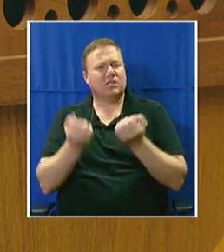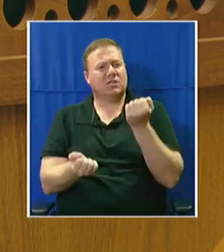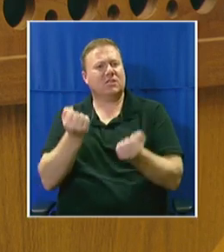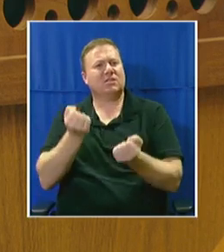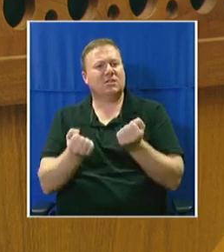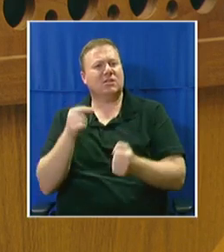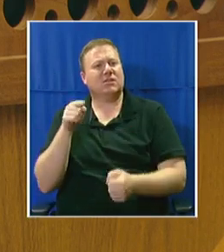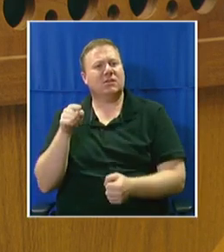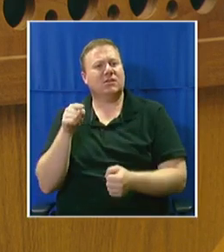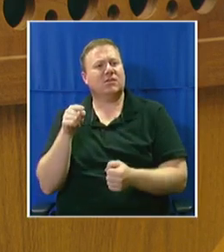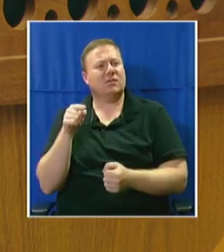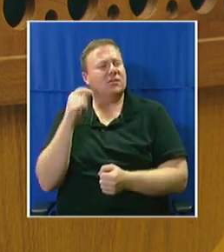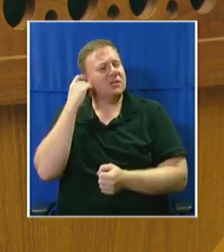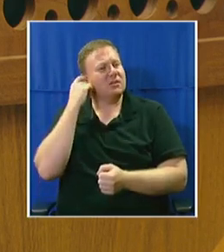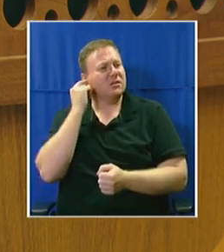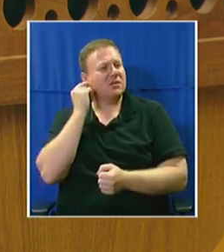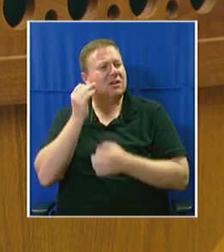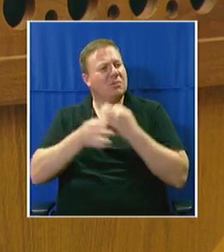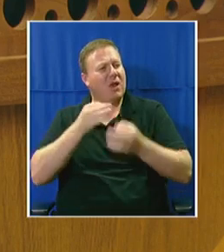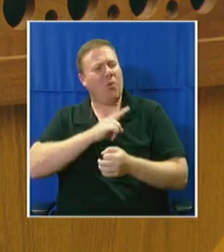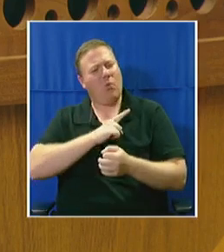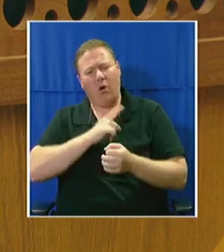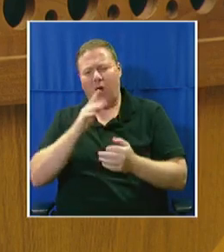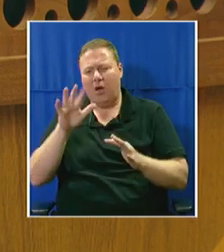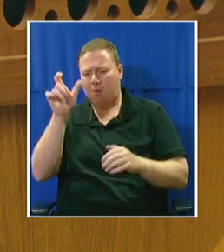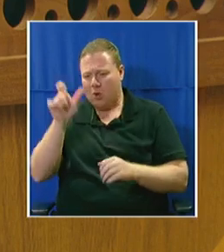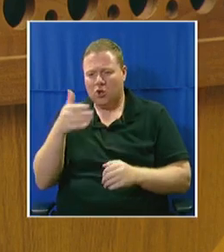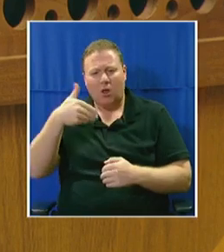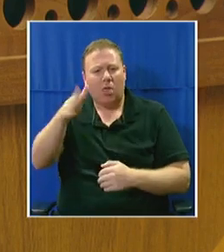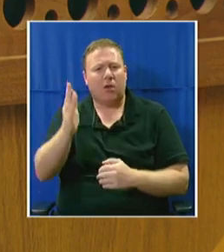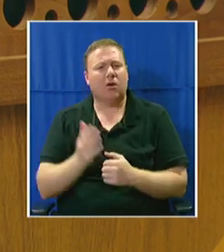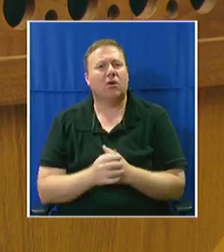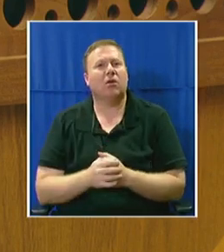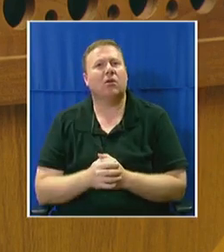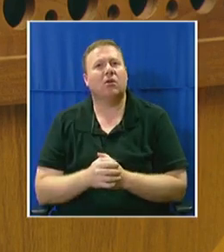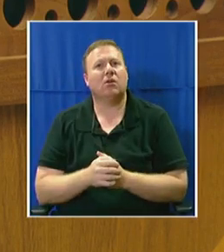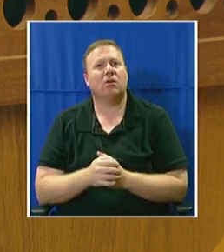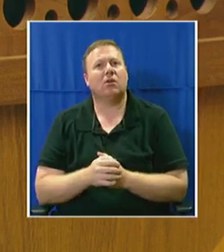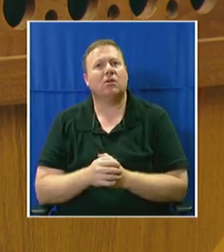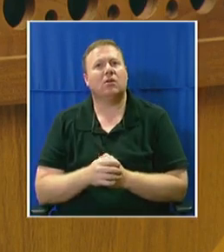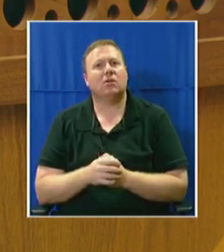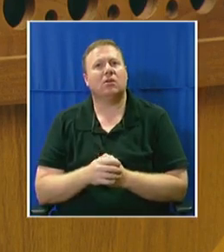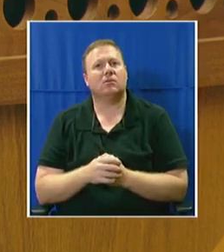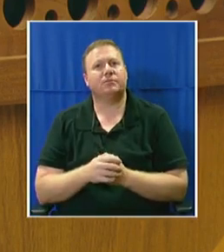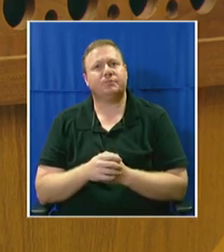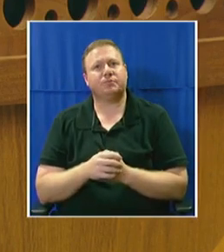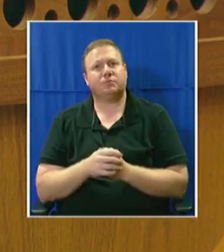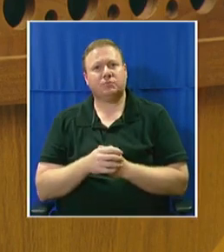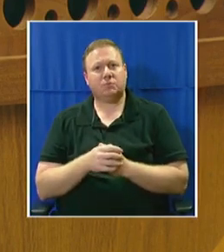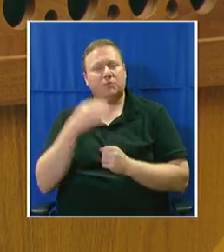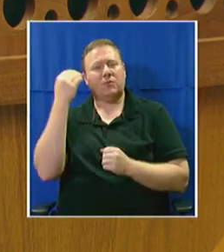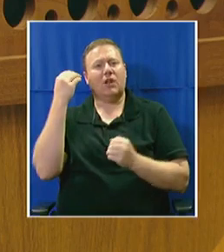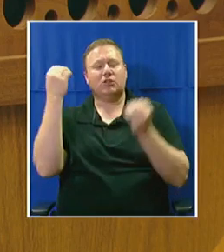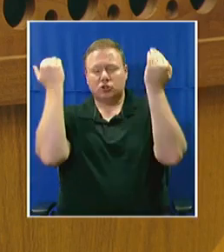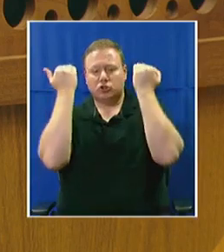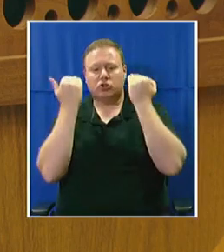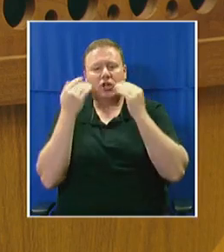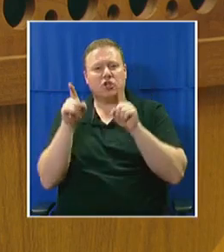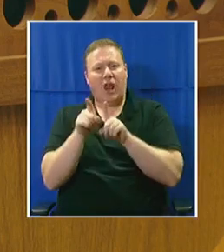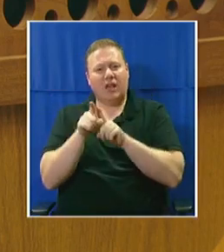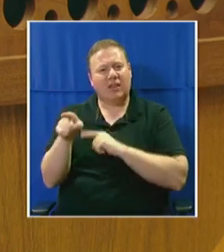gang member who serving 10 years for a gang rape committed in 2014 the Chief